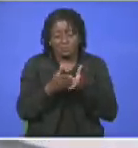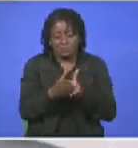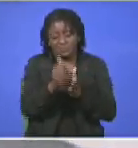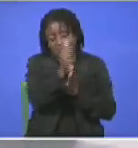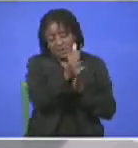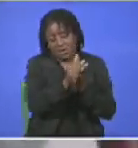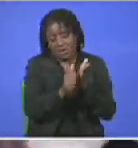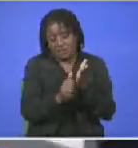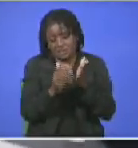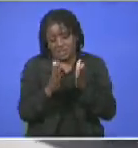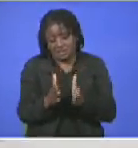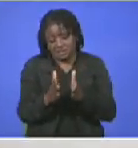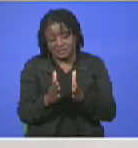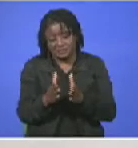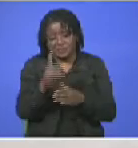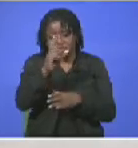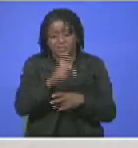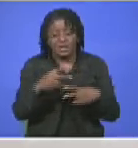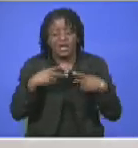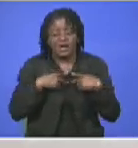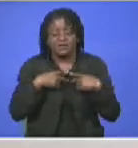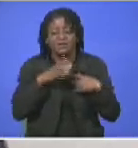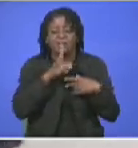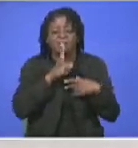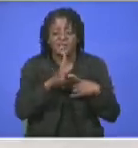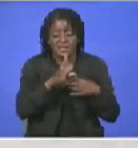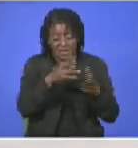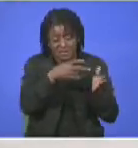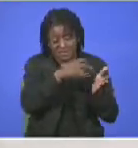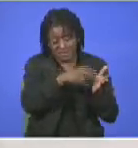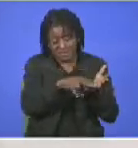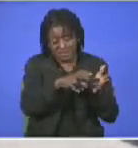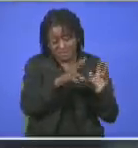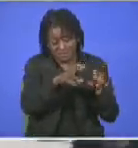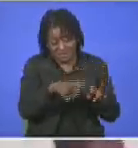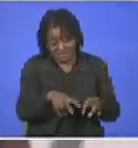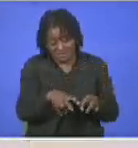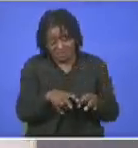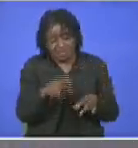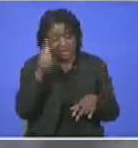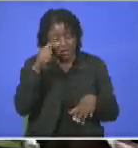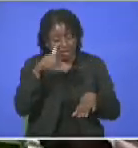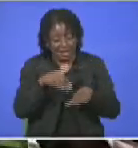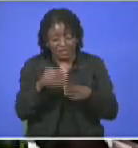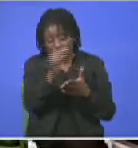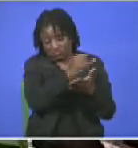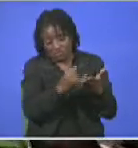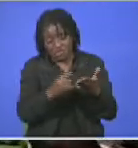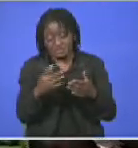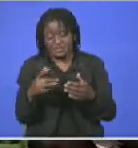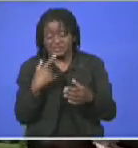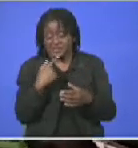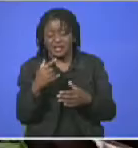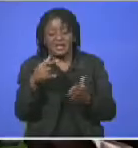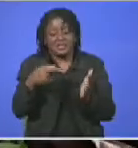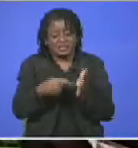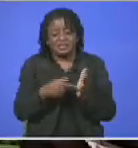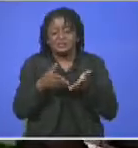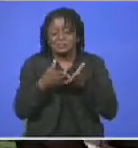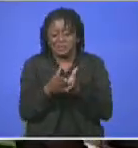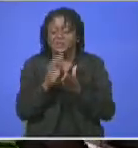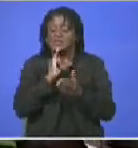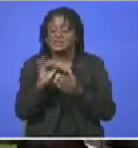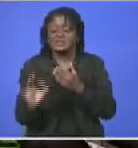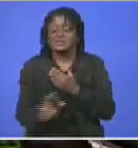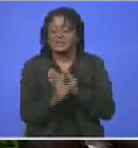boats. Should have inspected, been able to look at those drawings and say, this is a boat that we feel is safe. Okay, that is not done in the Bahamas.